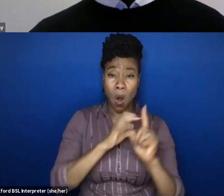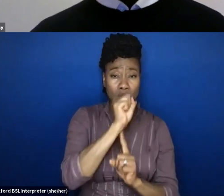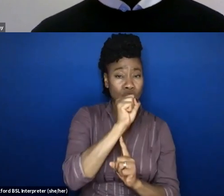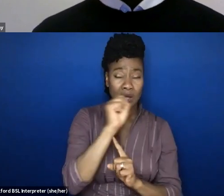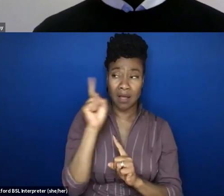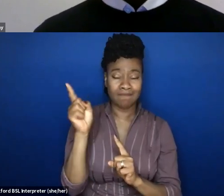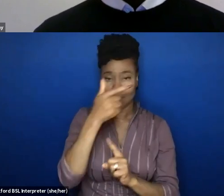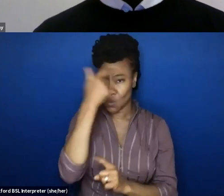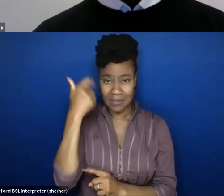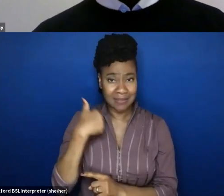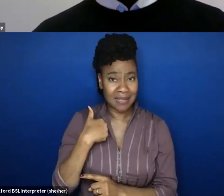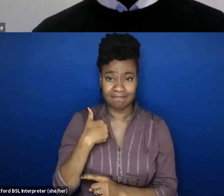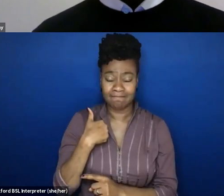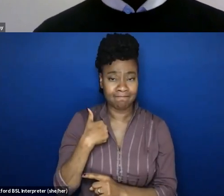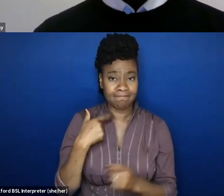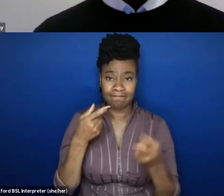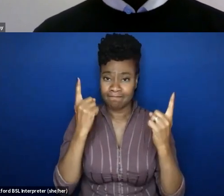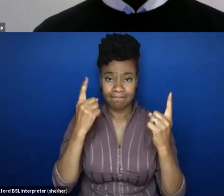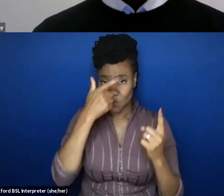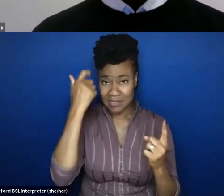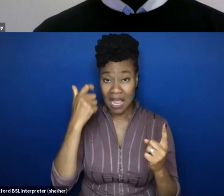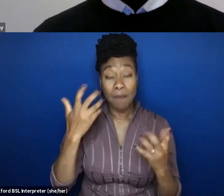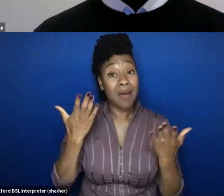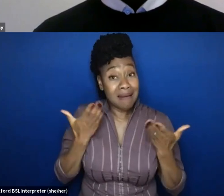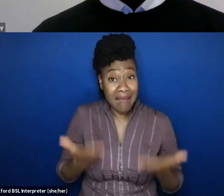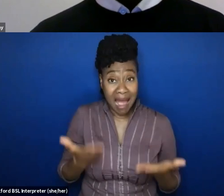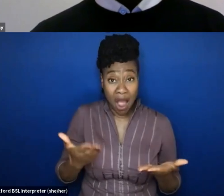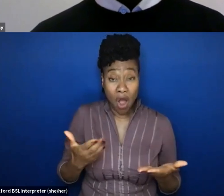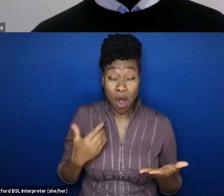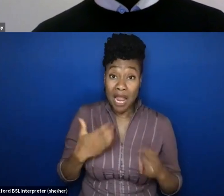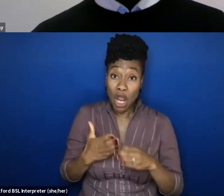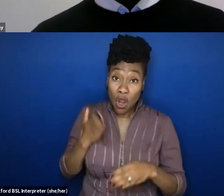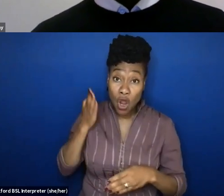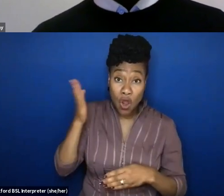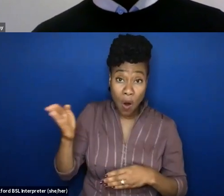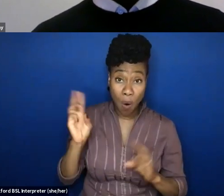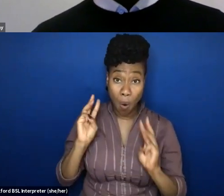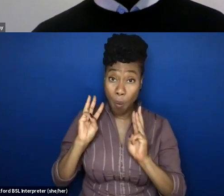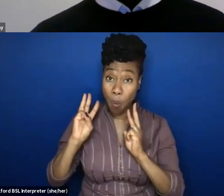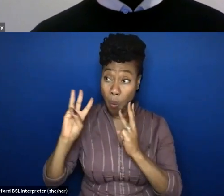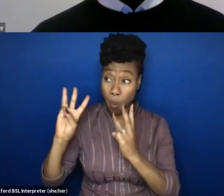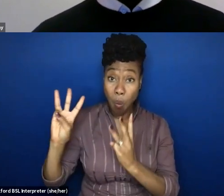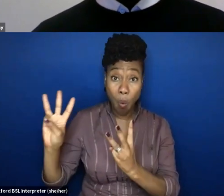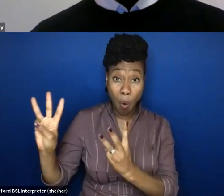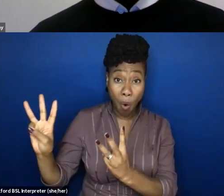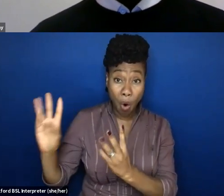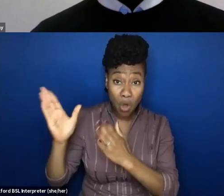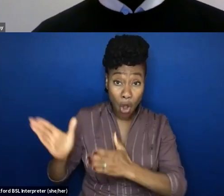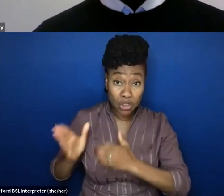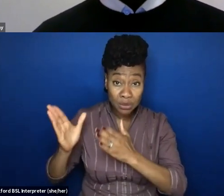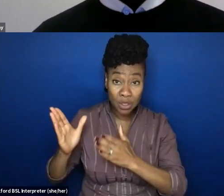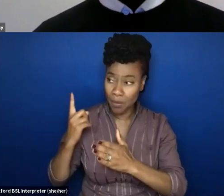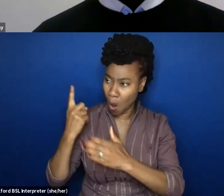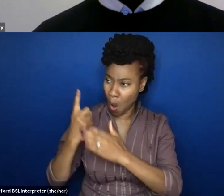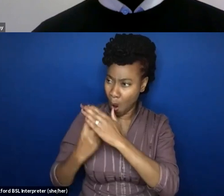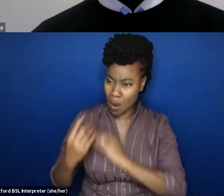I cannot imagine going to a ward and nowadays and being the only Black person there, because it's completely skewed. It's